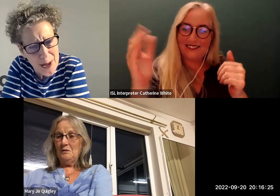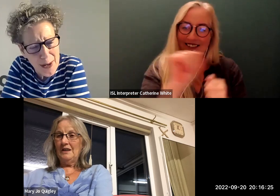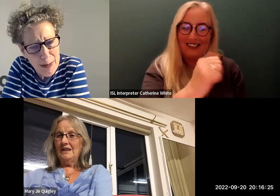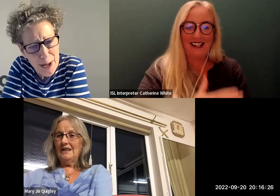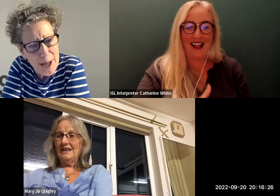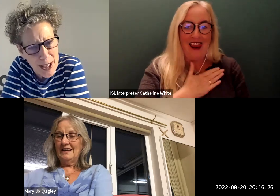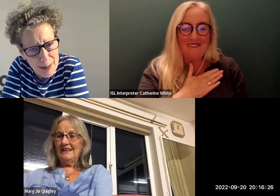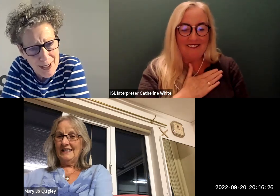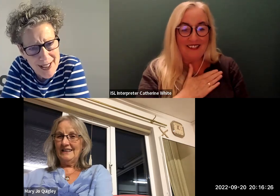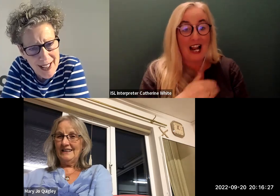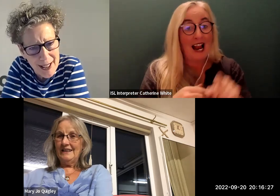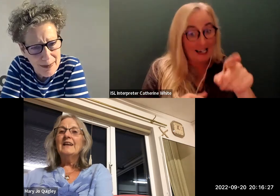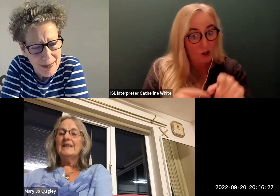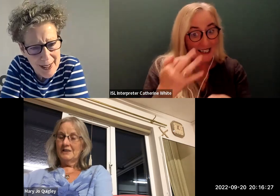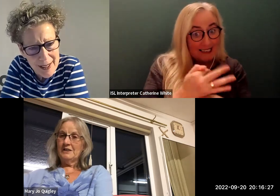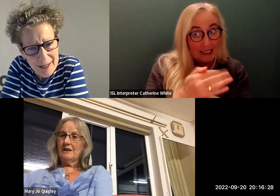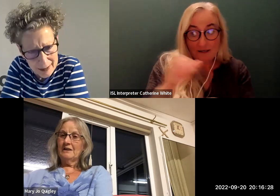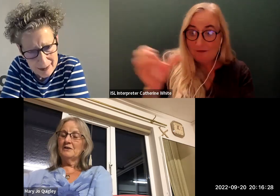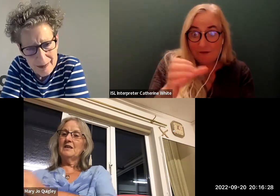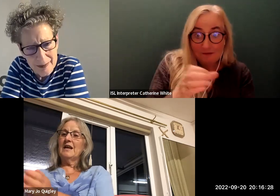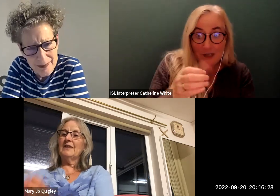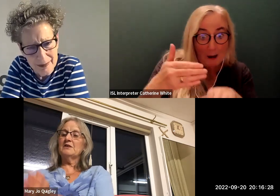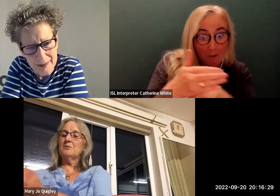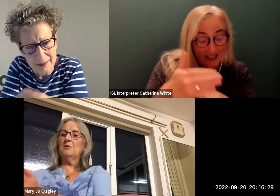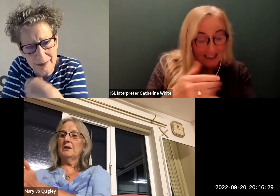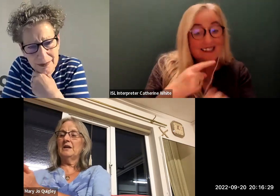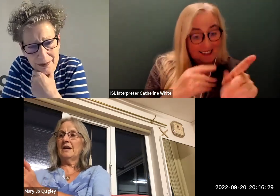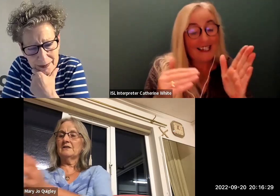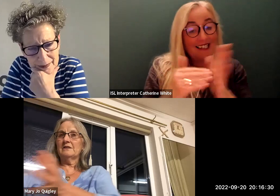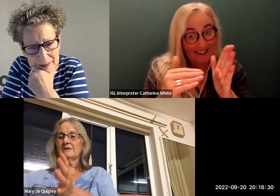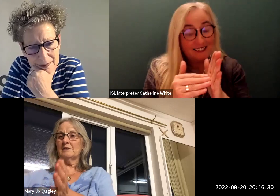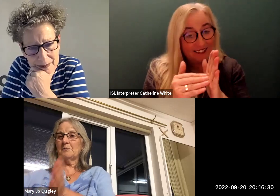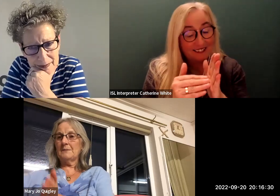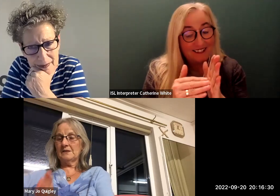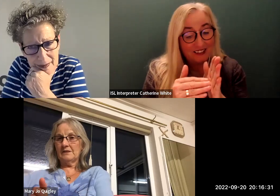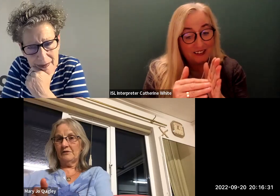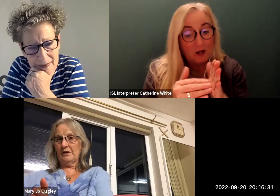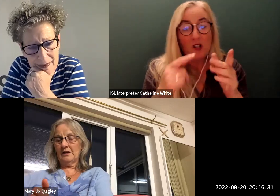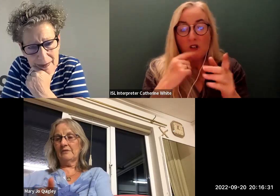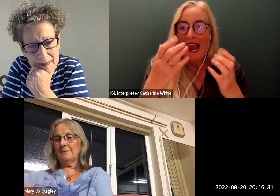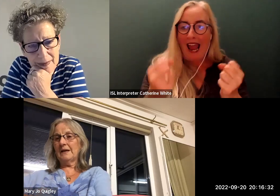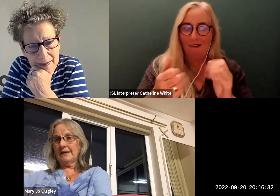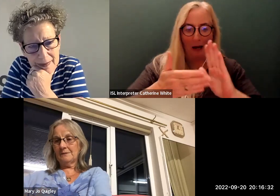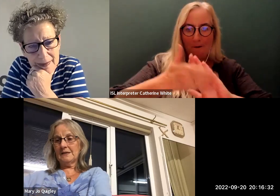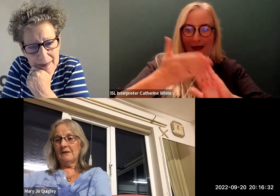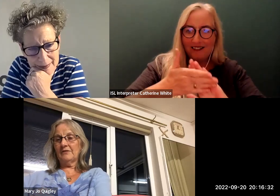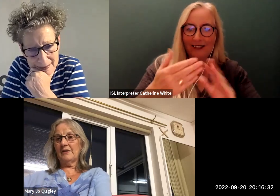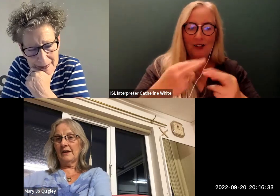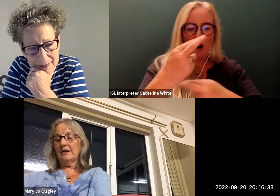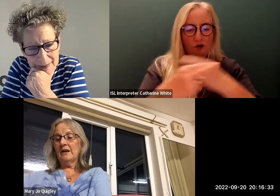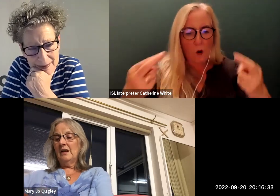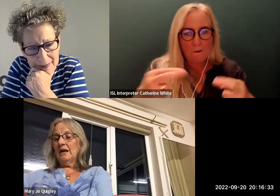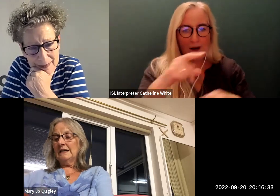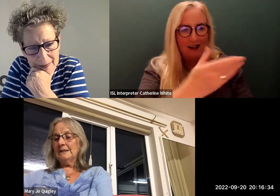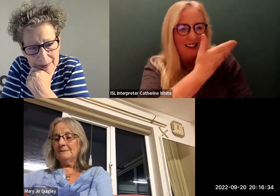he So also employed people, didn't he? he did, yeah. And you see, he had the support, he had the premises, if you like, and then began himself. And